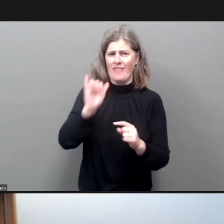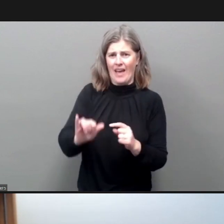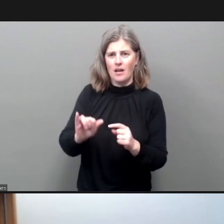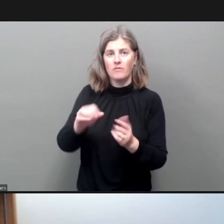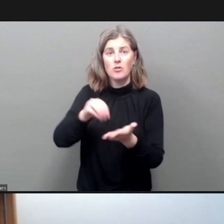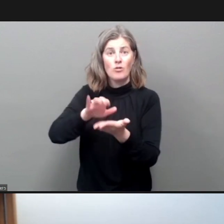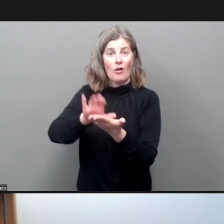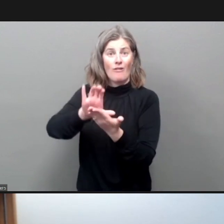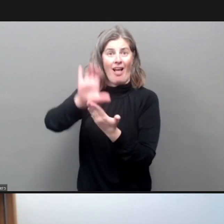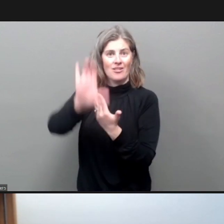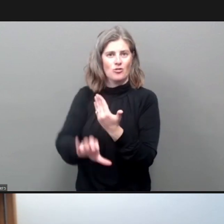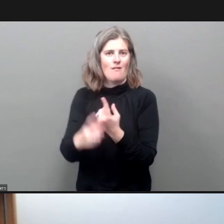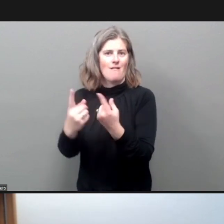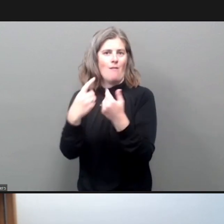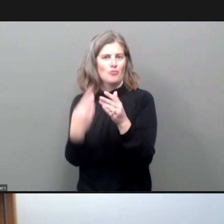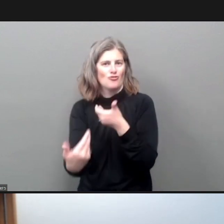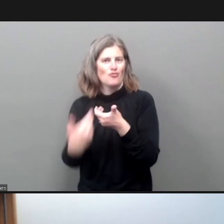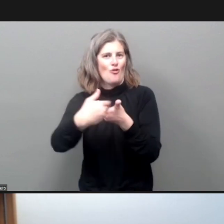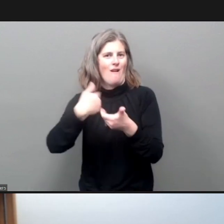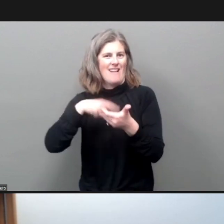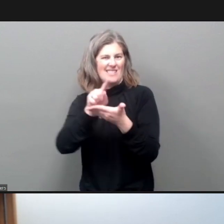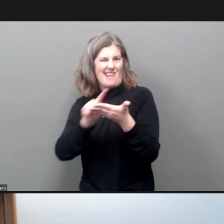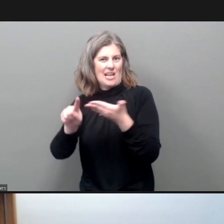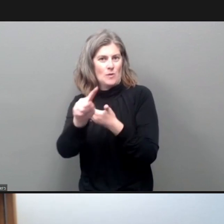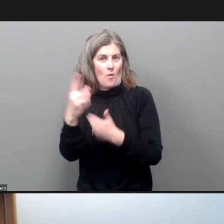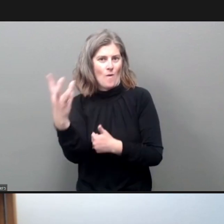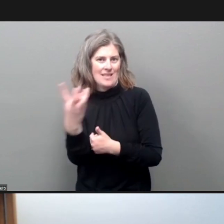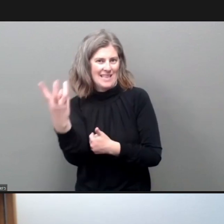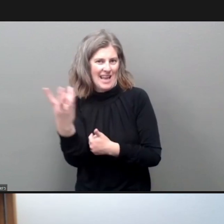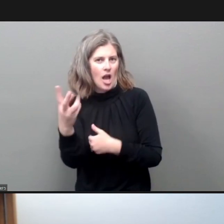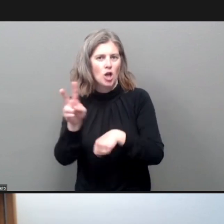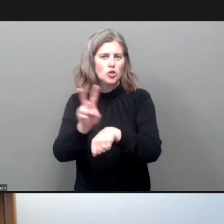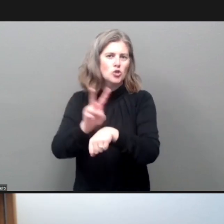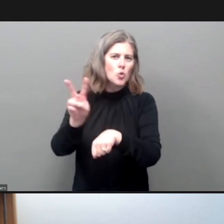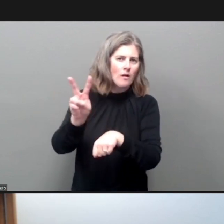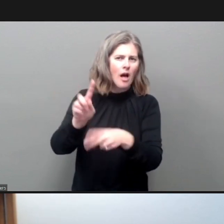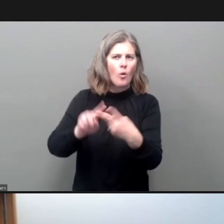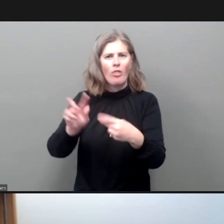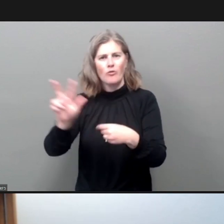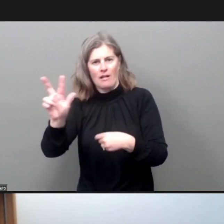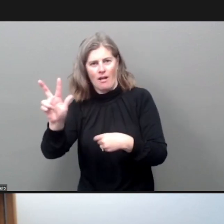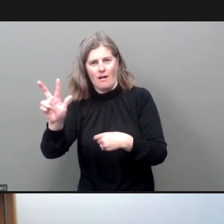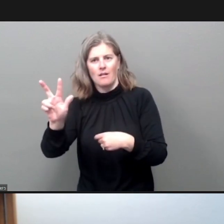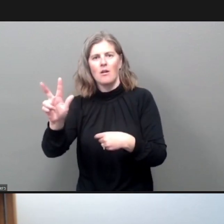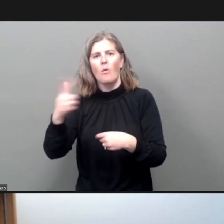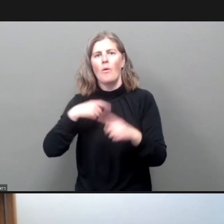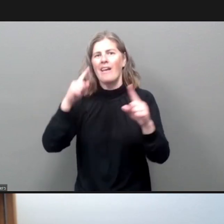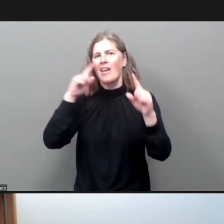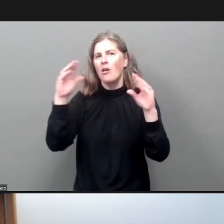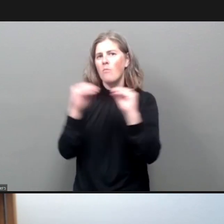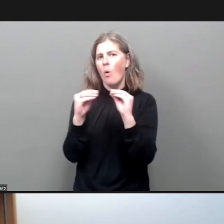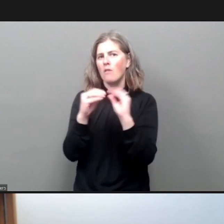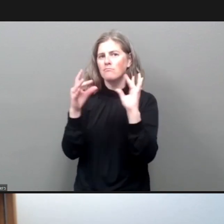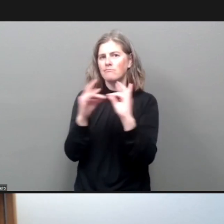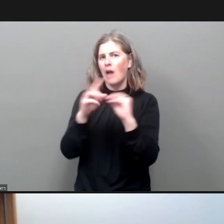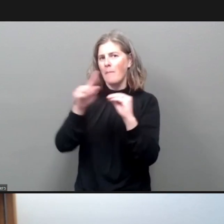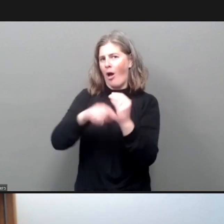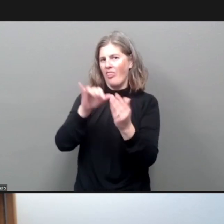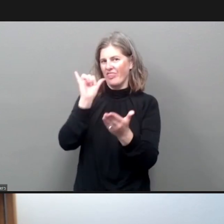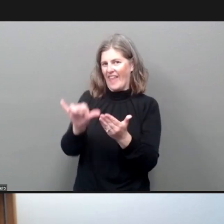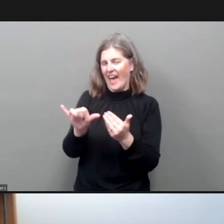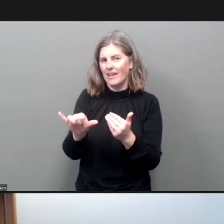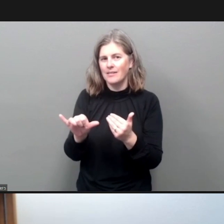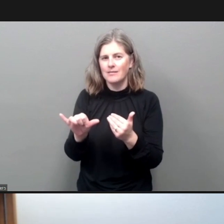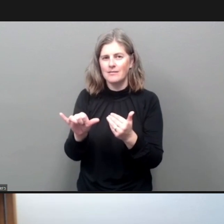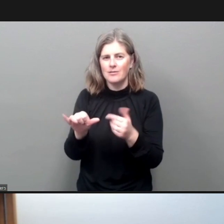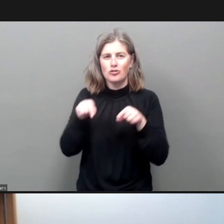your calendar and come back next Wednesday at either 2 o'clock or 3 o'clock. You're going to hear a lot more about the